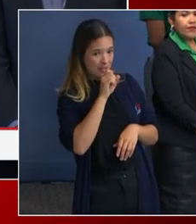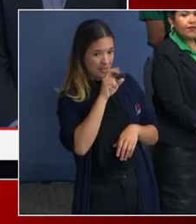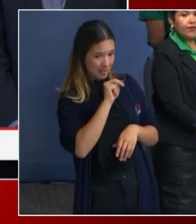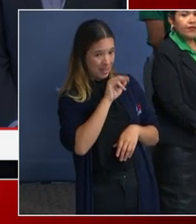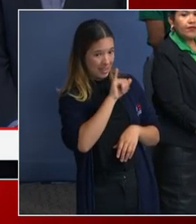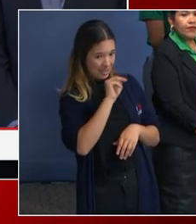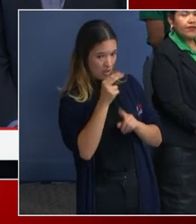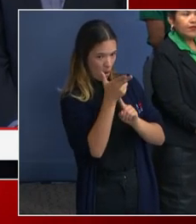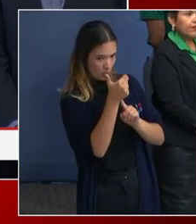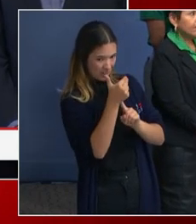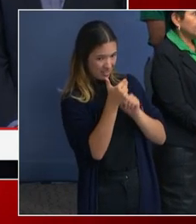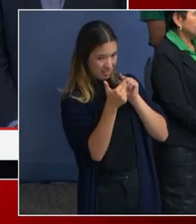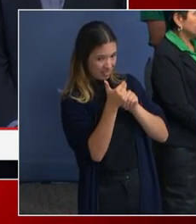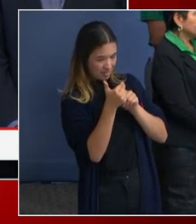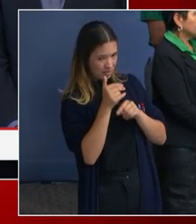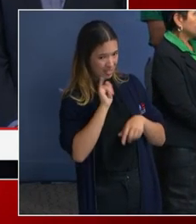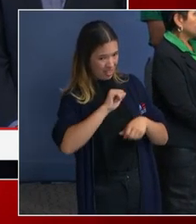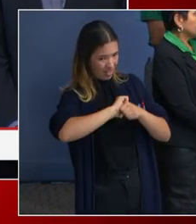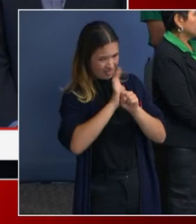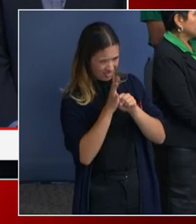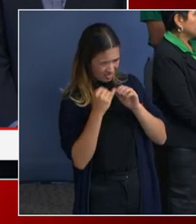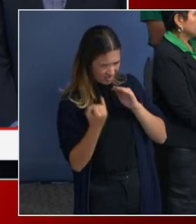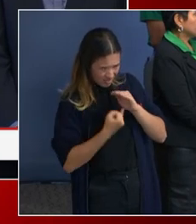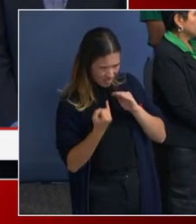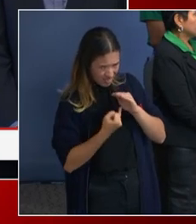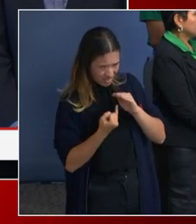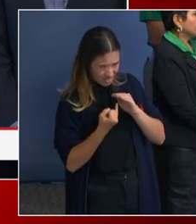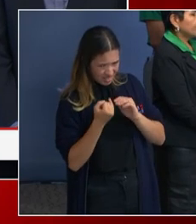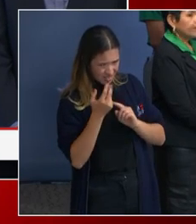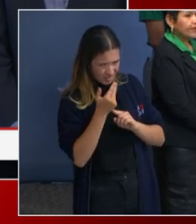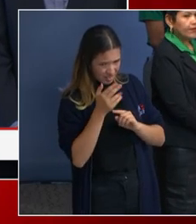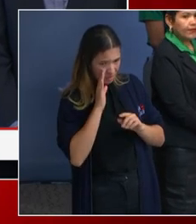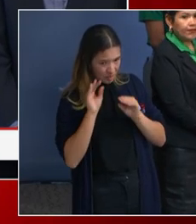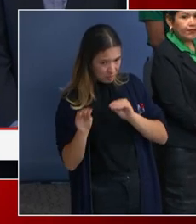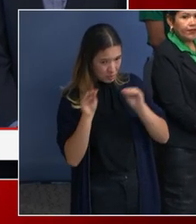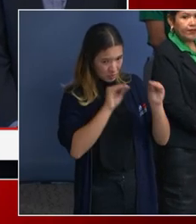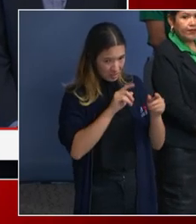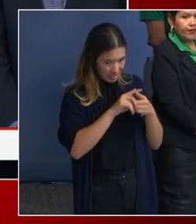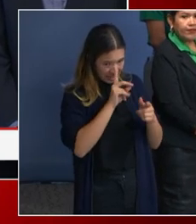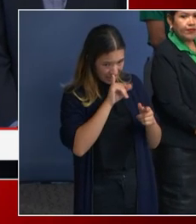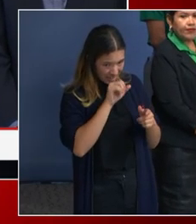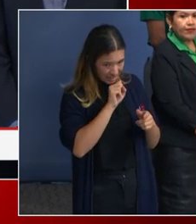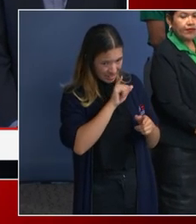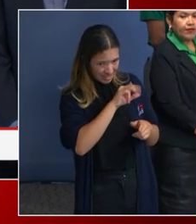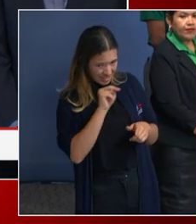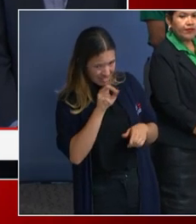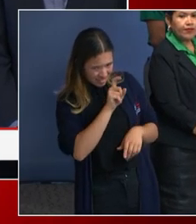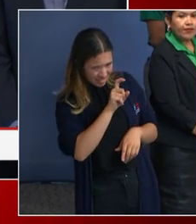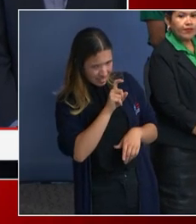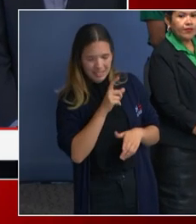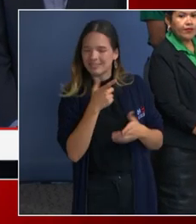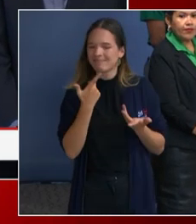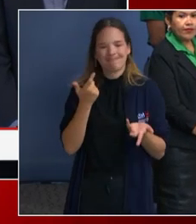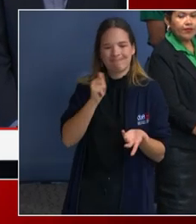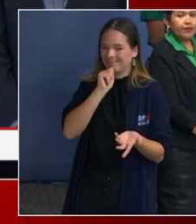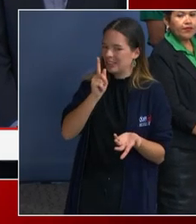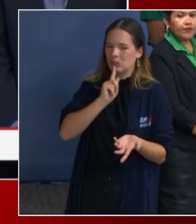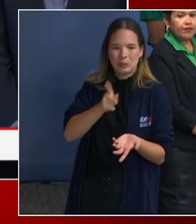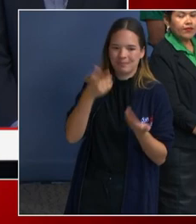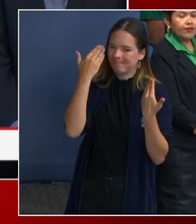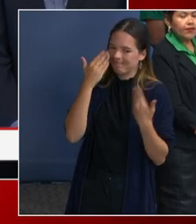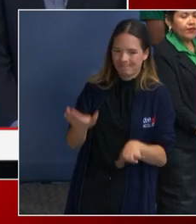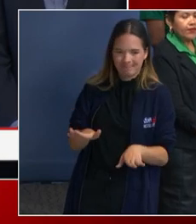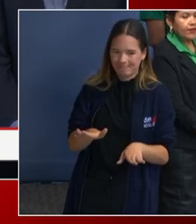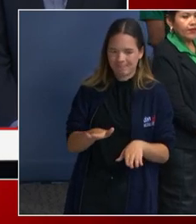soon? I don't know that that's our plan. Okay. And then a second question, students are being enrolled, migrant students are